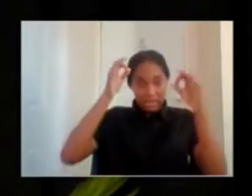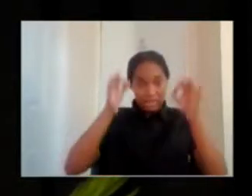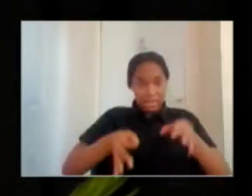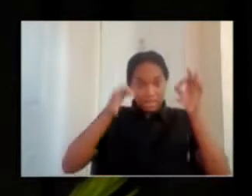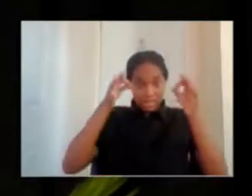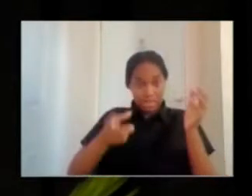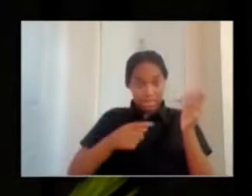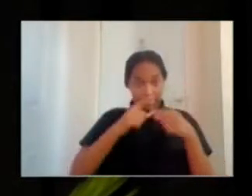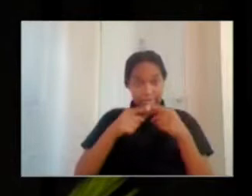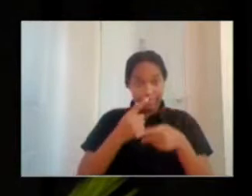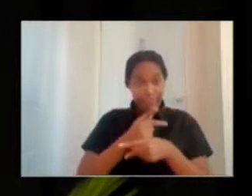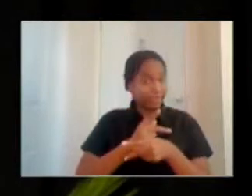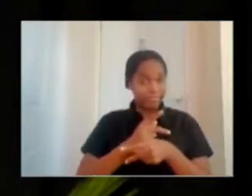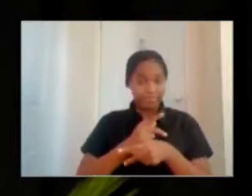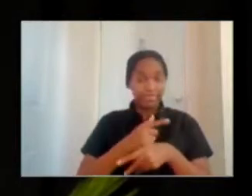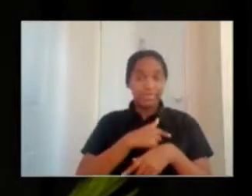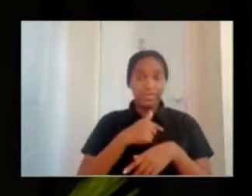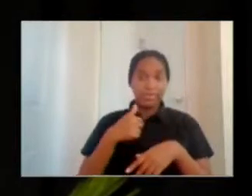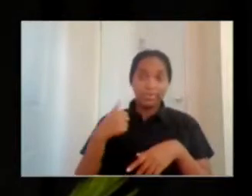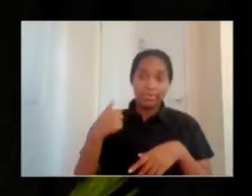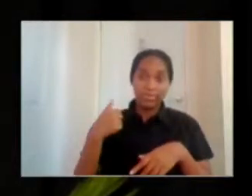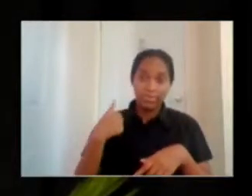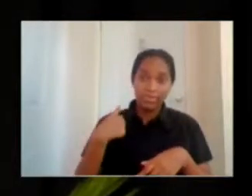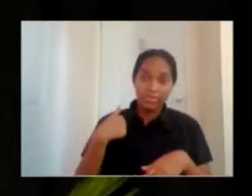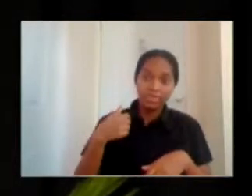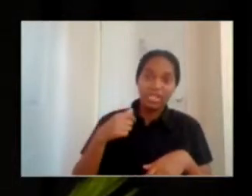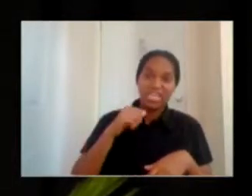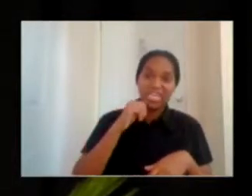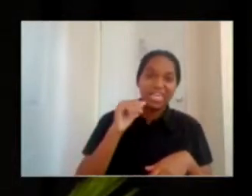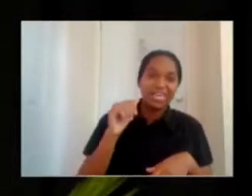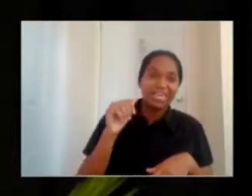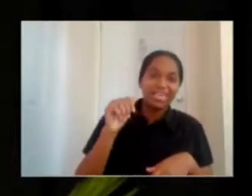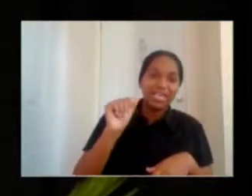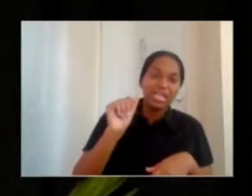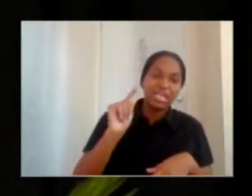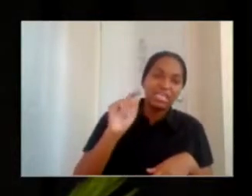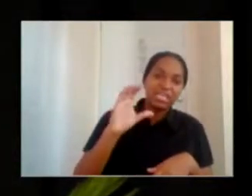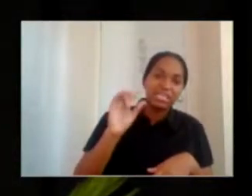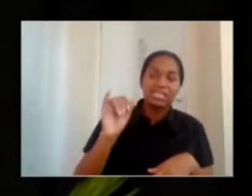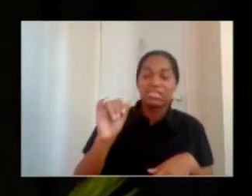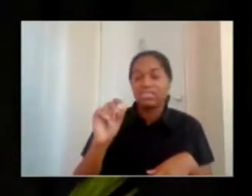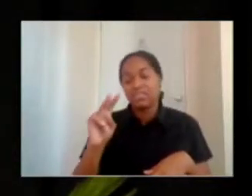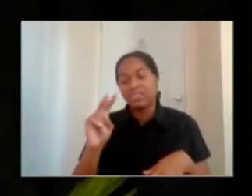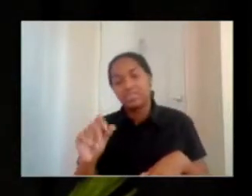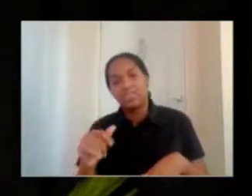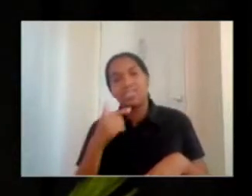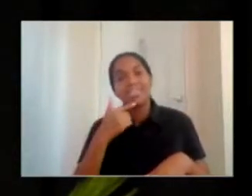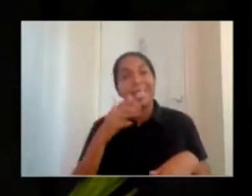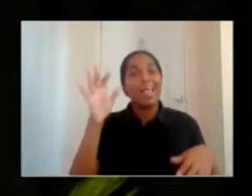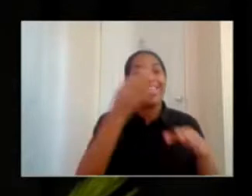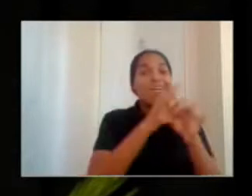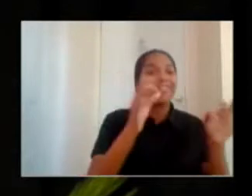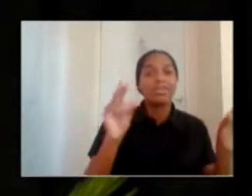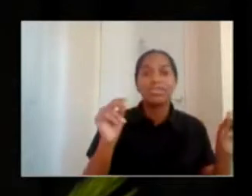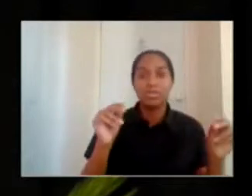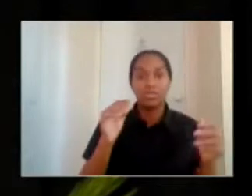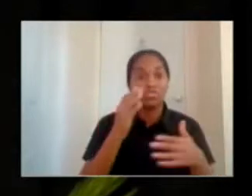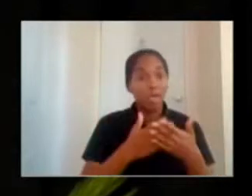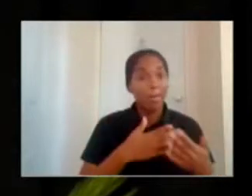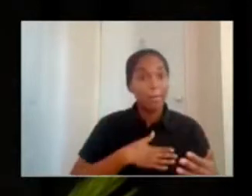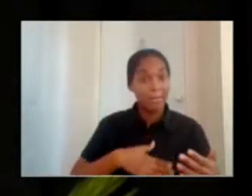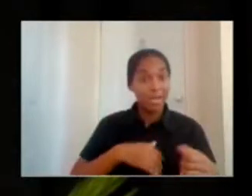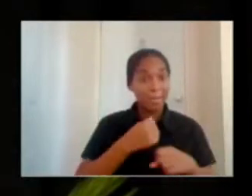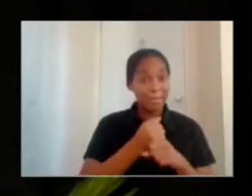roadmap. We're there waving the ATSC 3 flag and telling our our colleagues that it's great. Someone else is making product